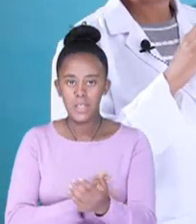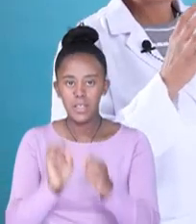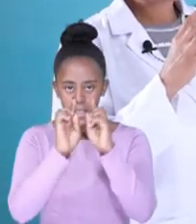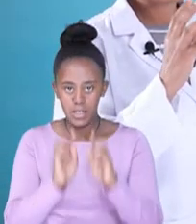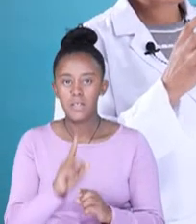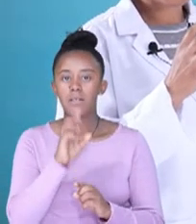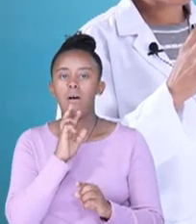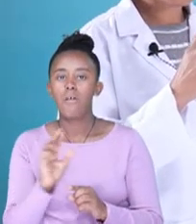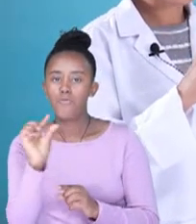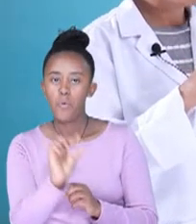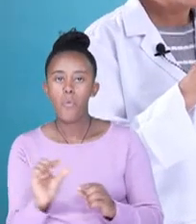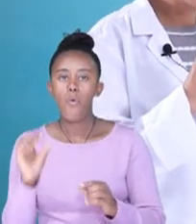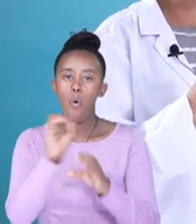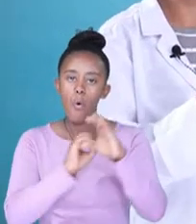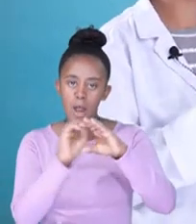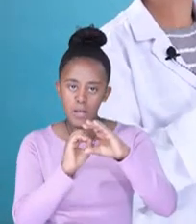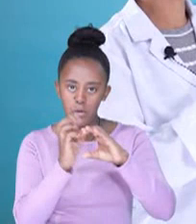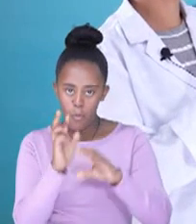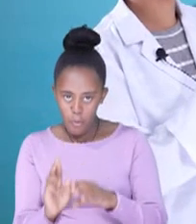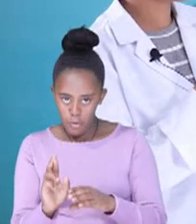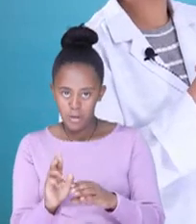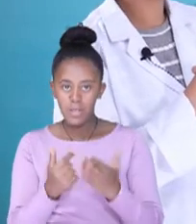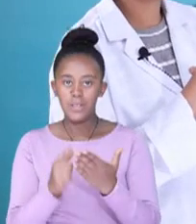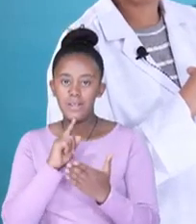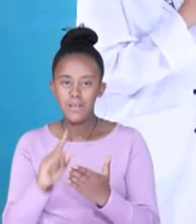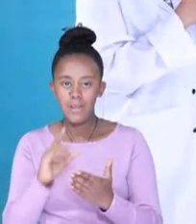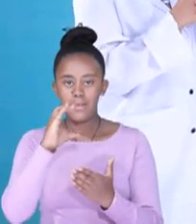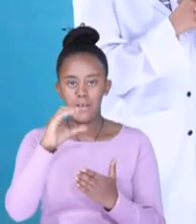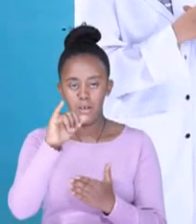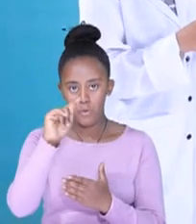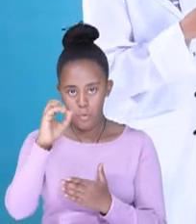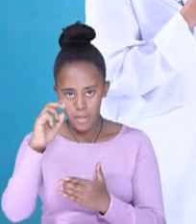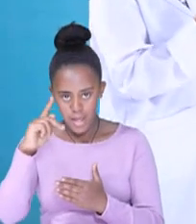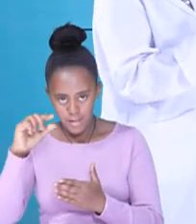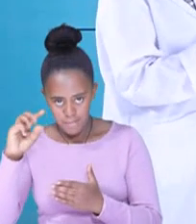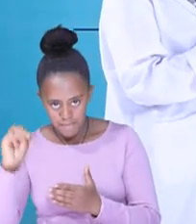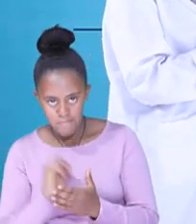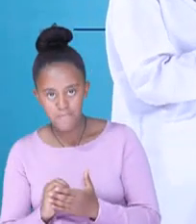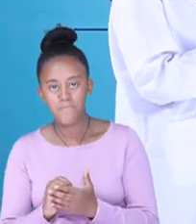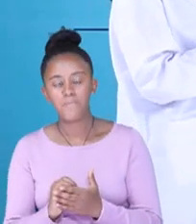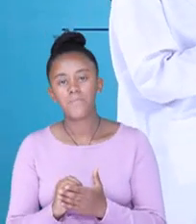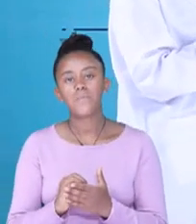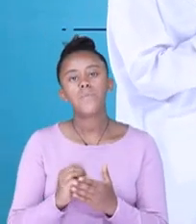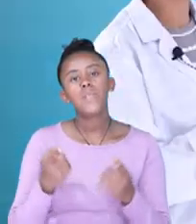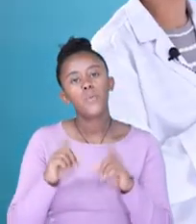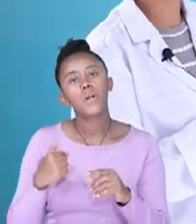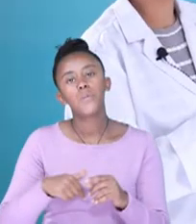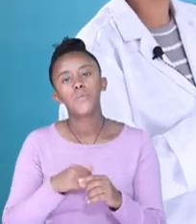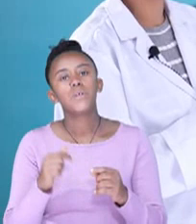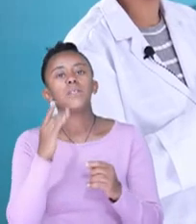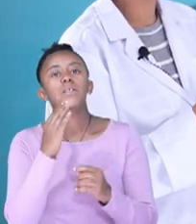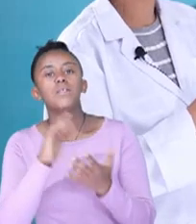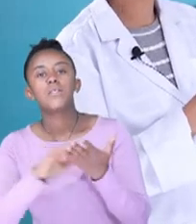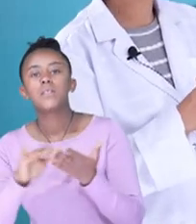are few organelles or different organelles in the cytoplasm. Therefore, when we study parts of